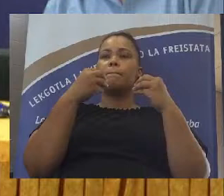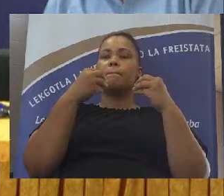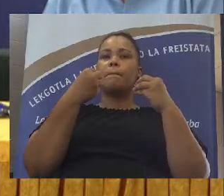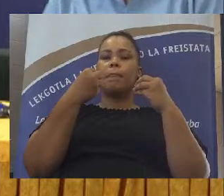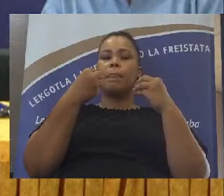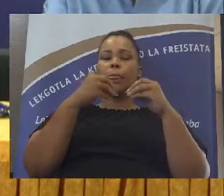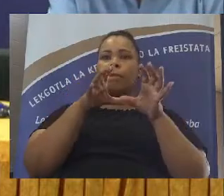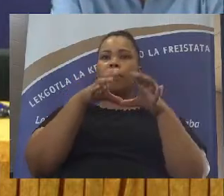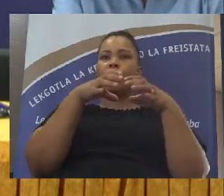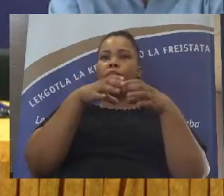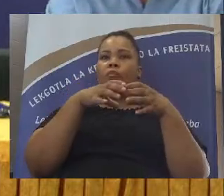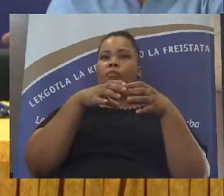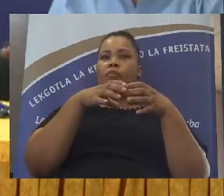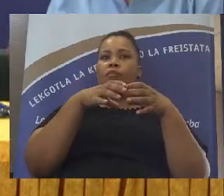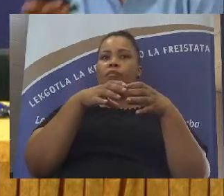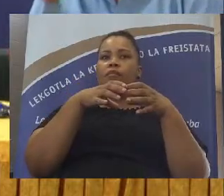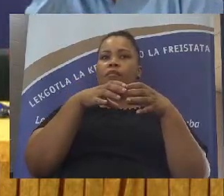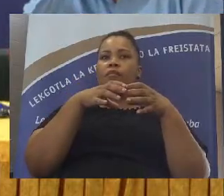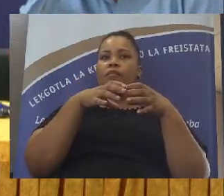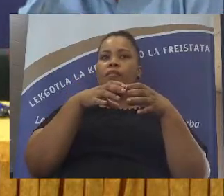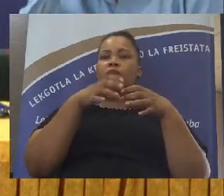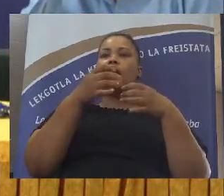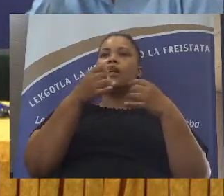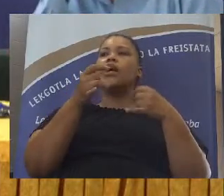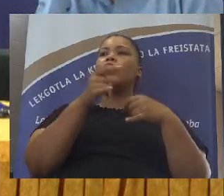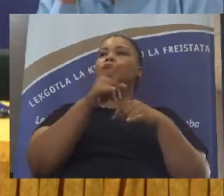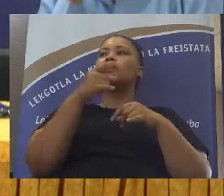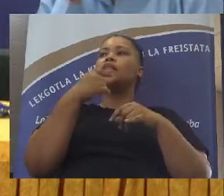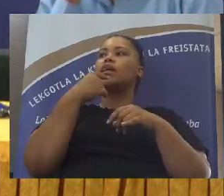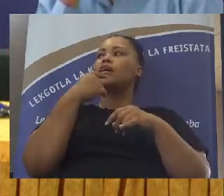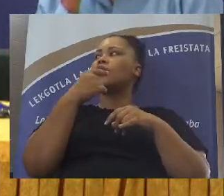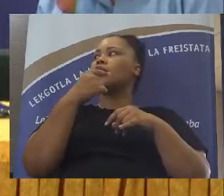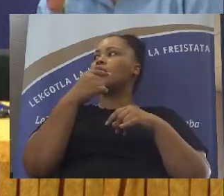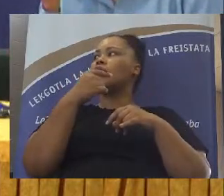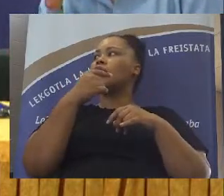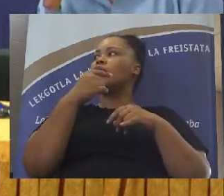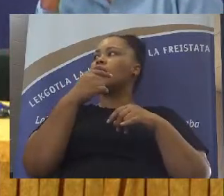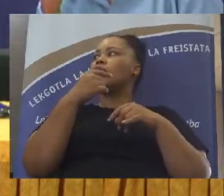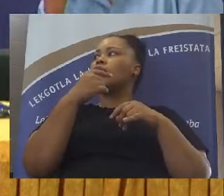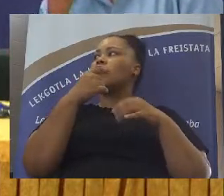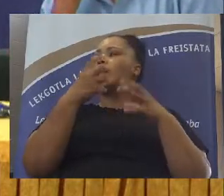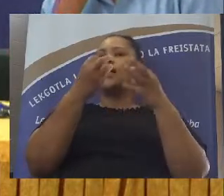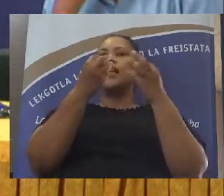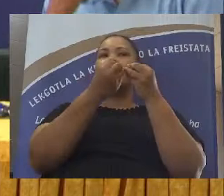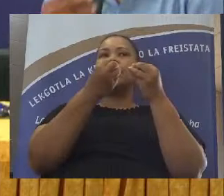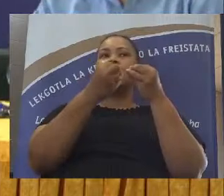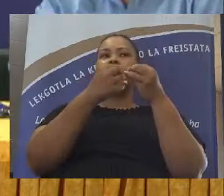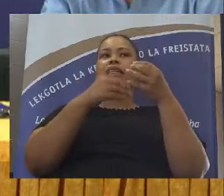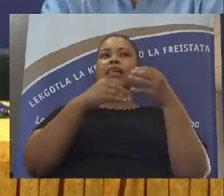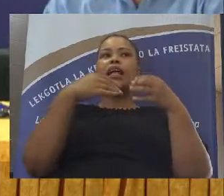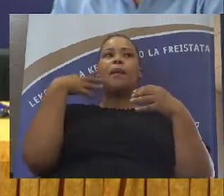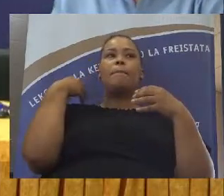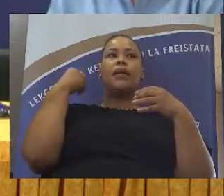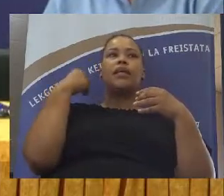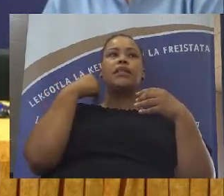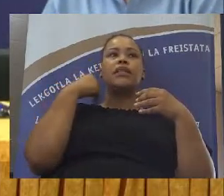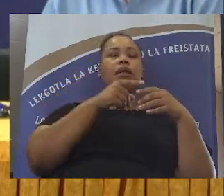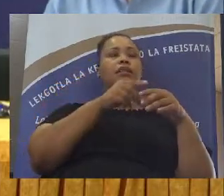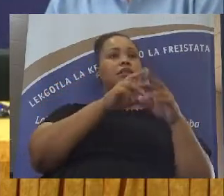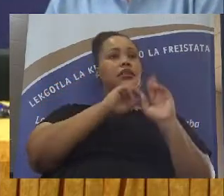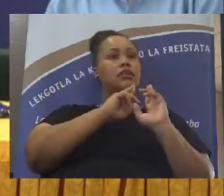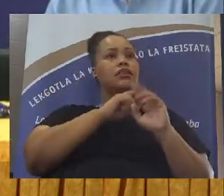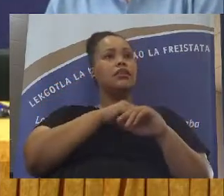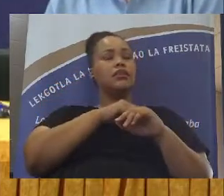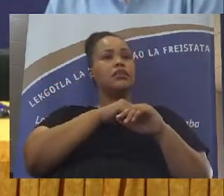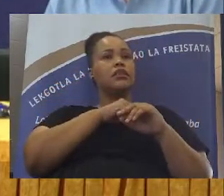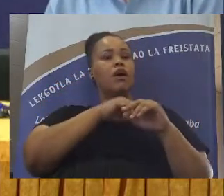voice are heard, and you now say, these are the things, and then those ministers must then account.